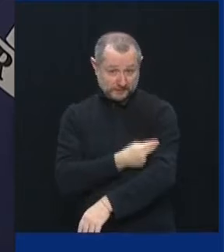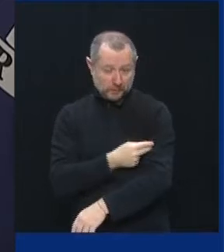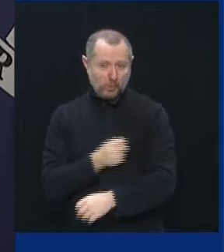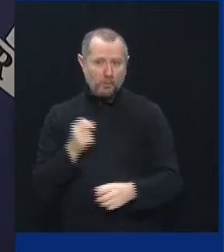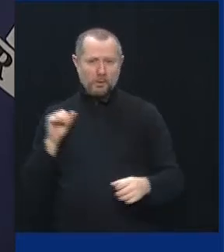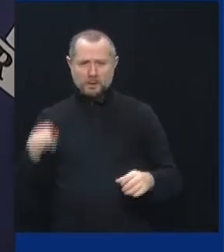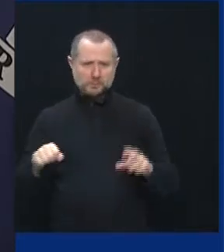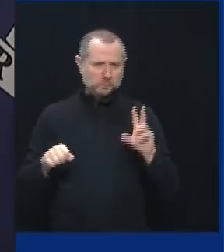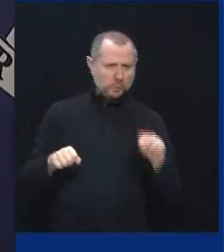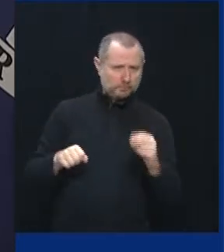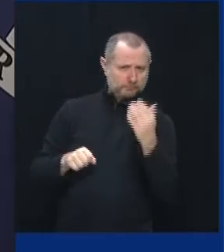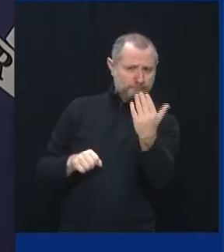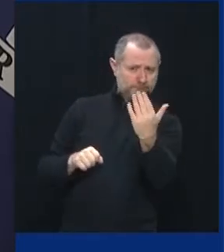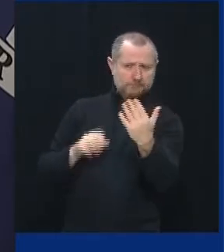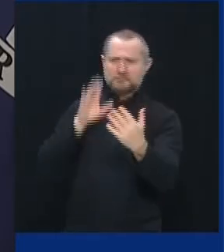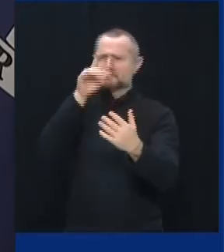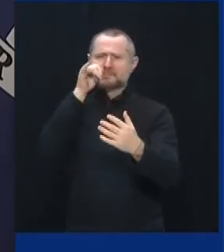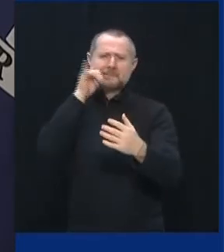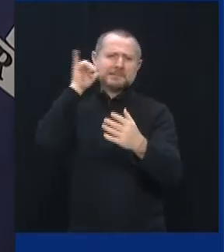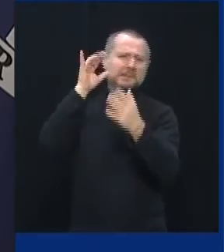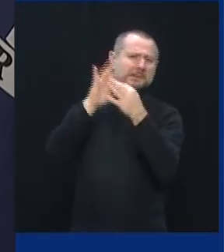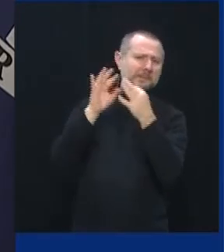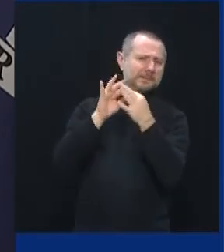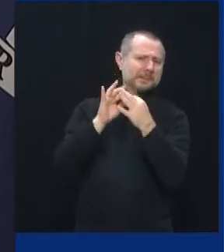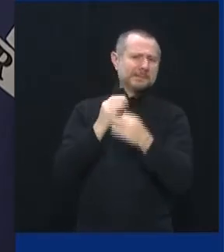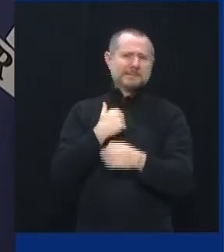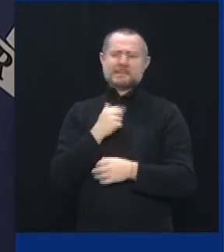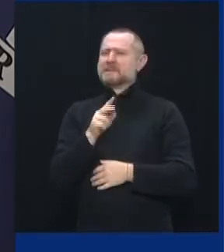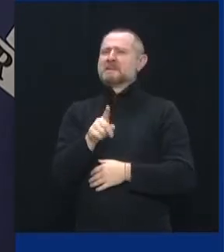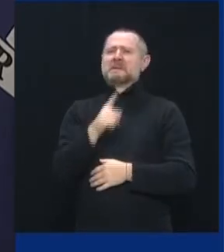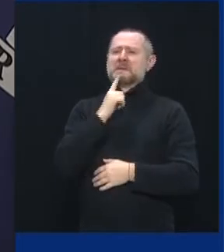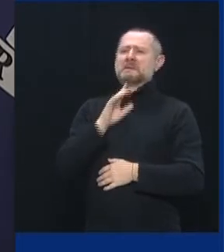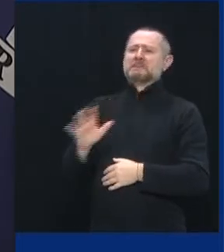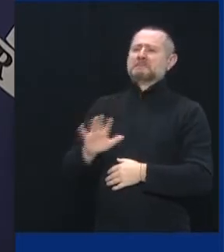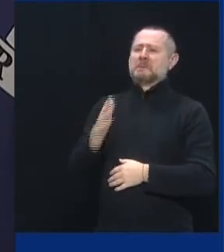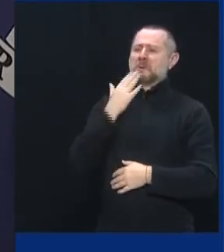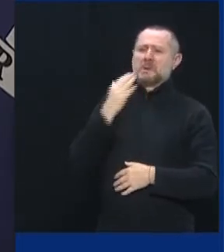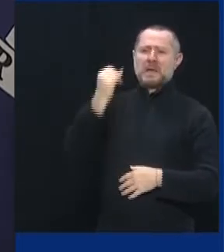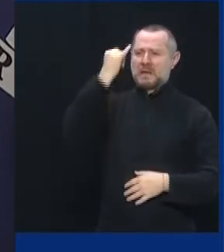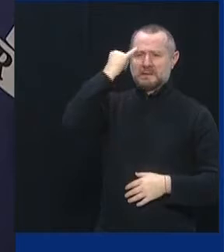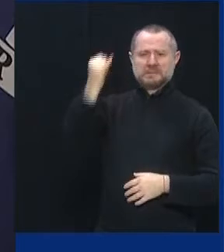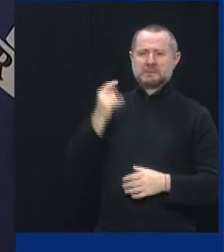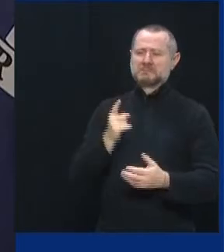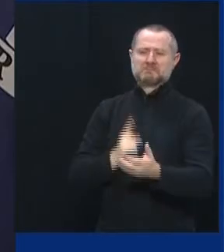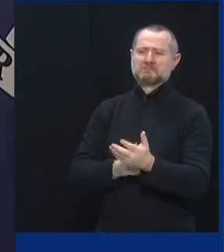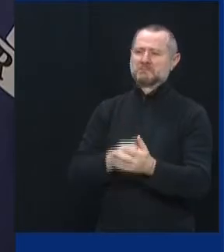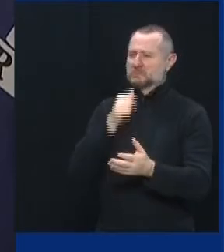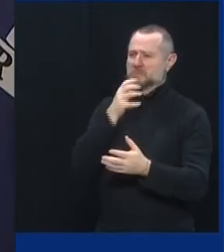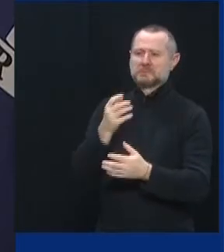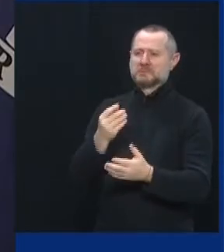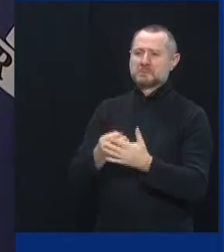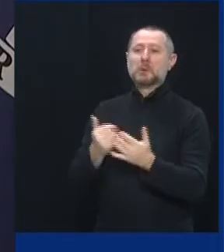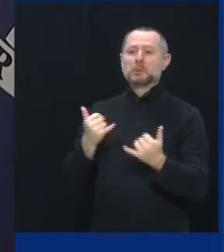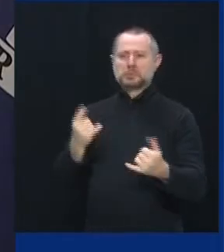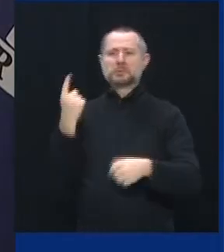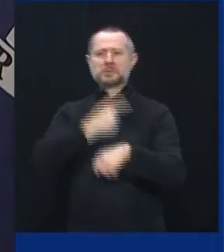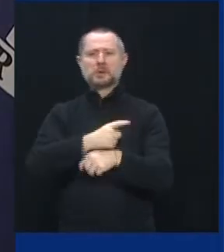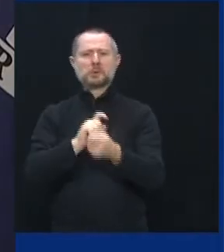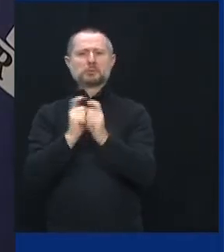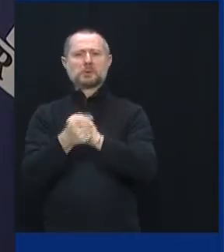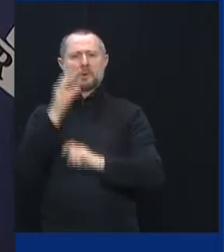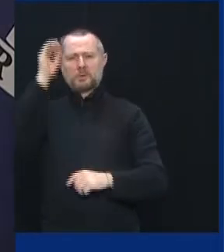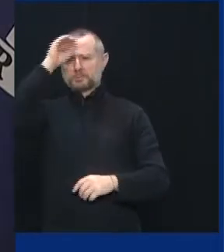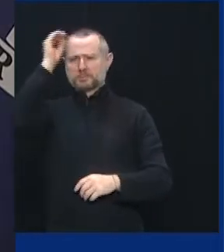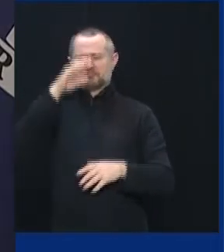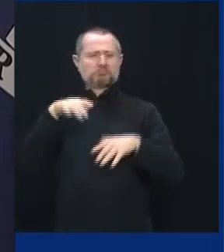wasn't a good argument. Today, you've changed your mind. What led you to change your mind? And did Mayor